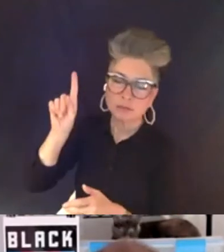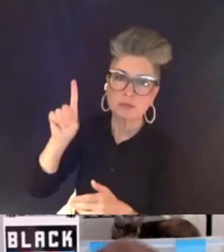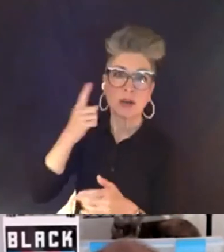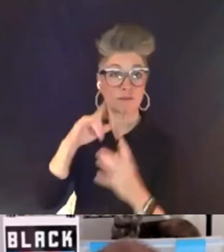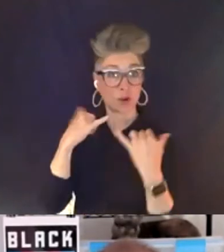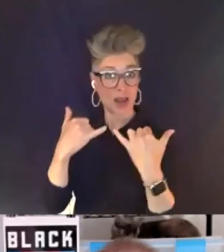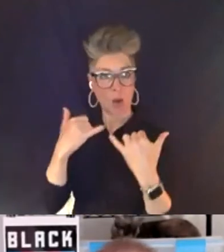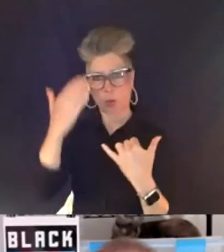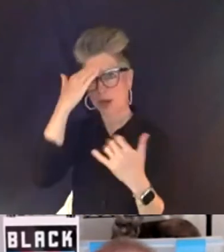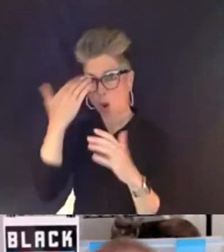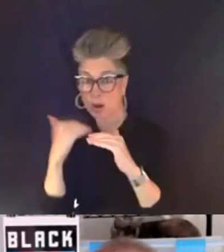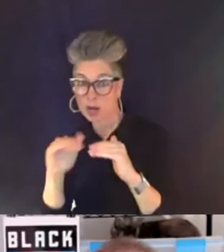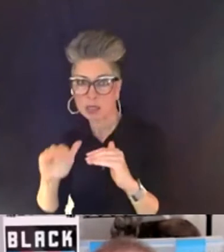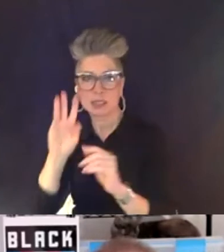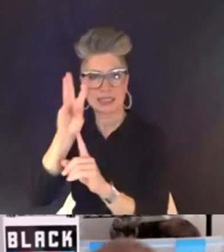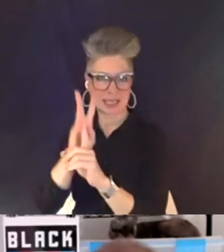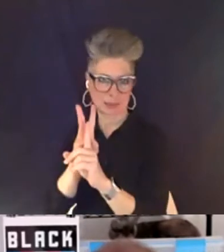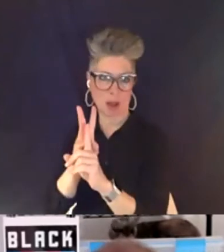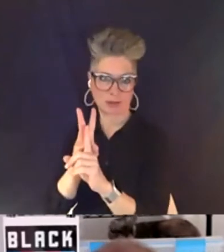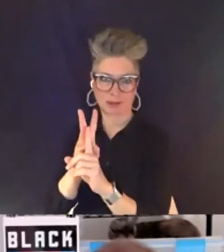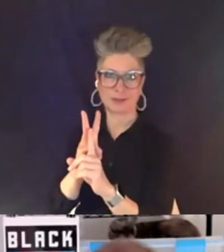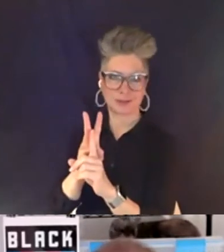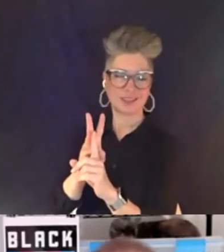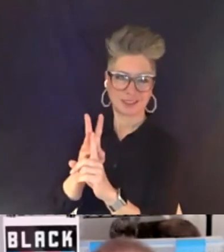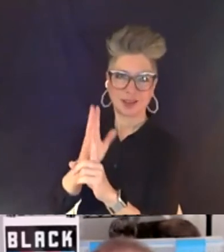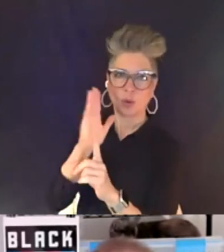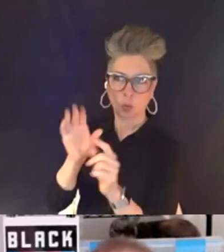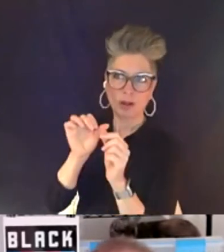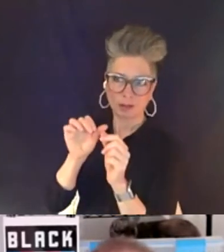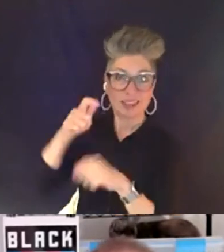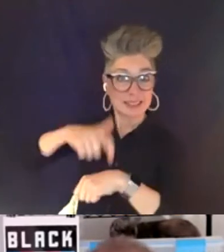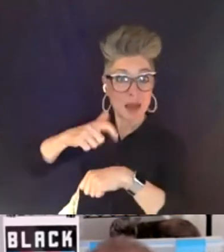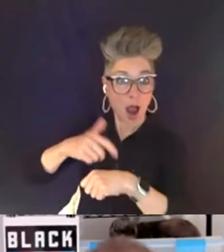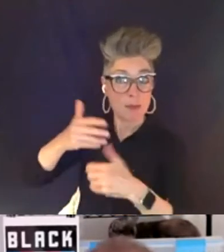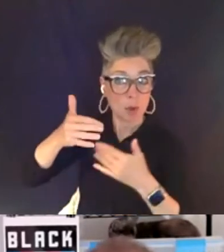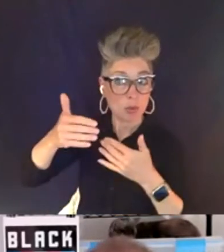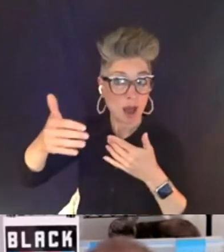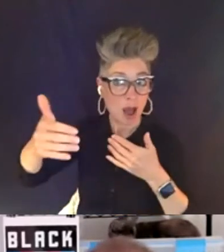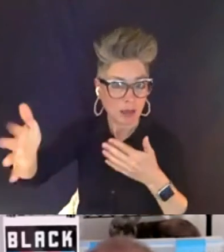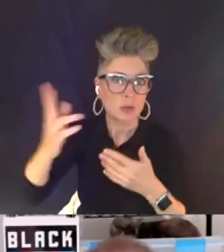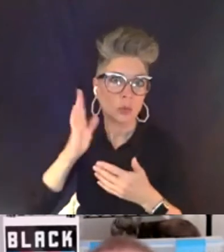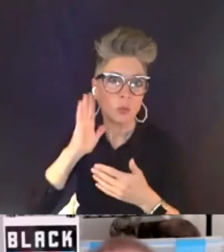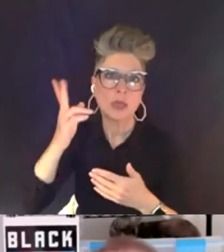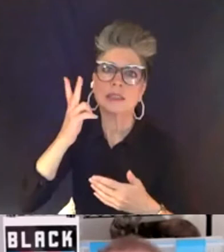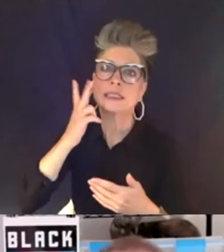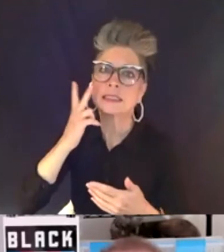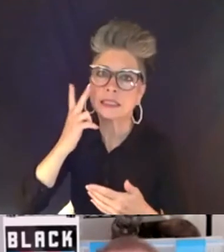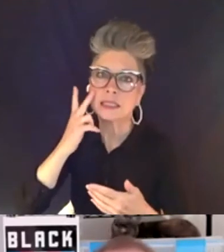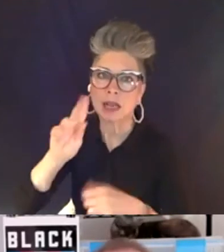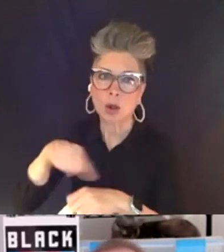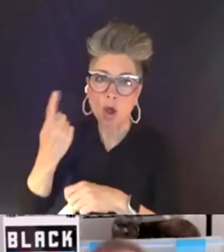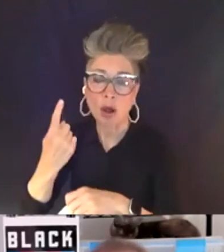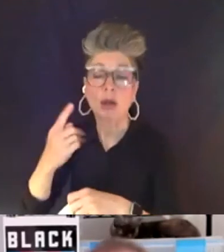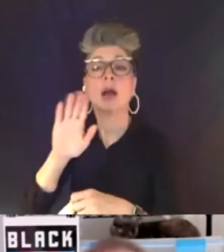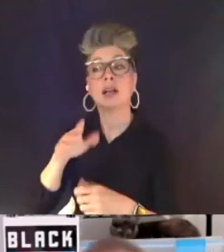will continue to get updates about how long that you have the protection. Now, there has been some talk about boosters, so